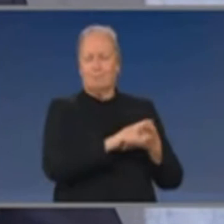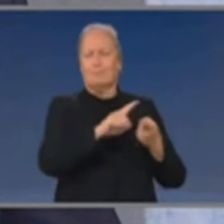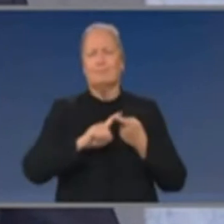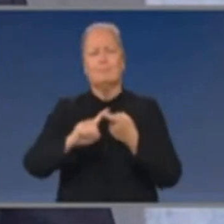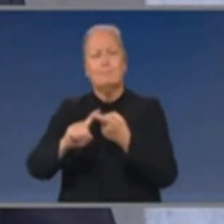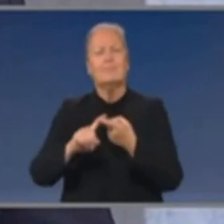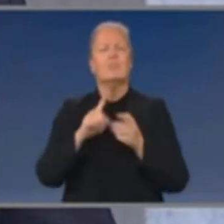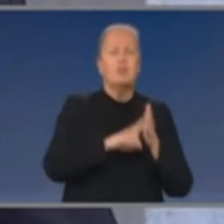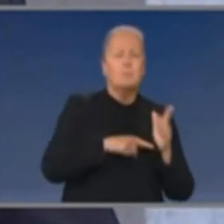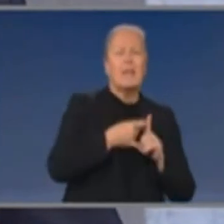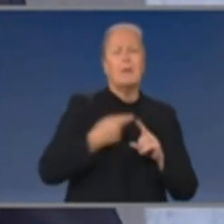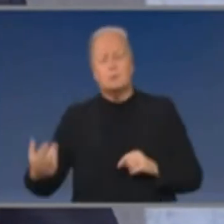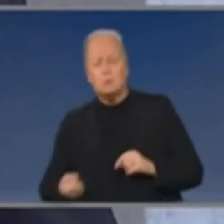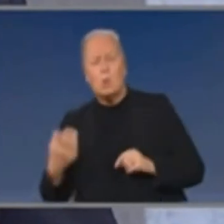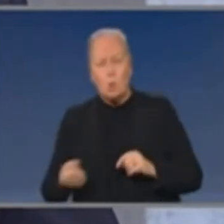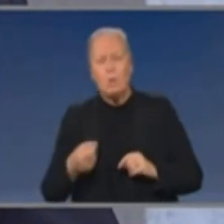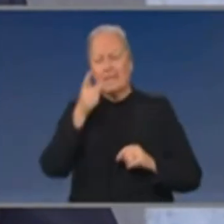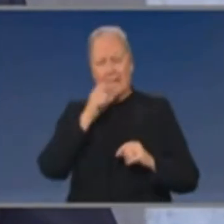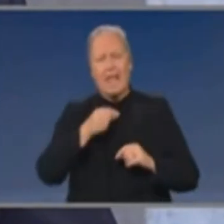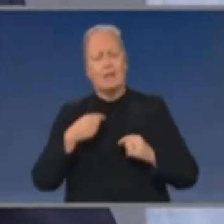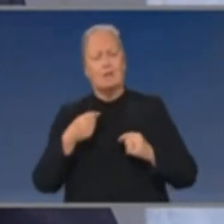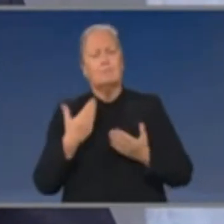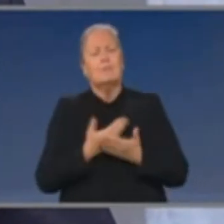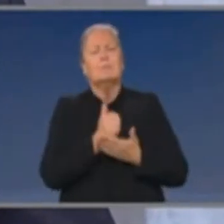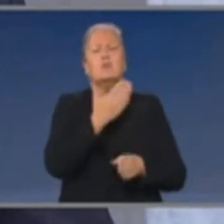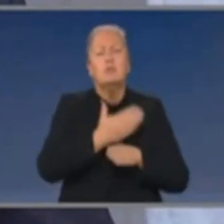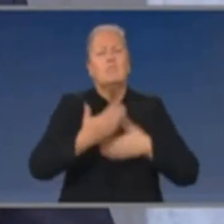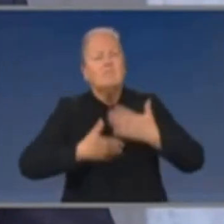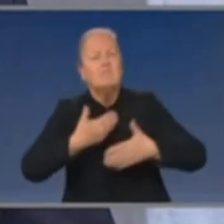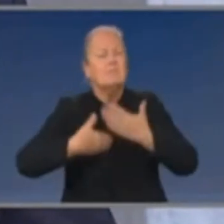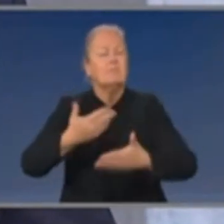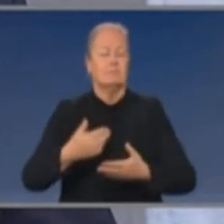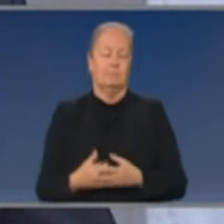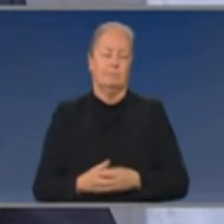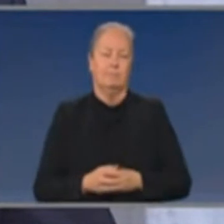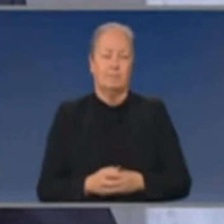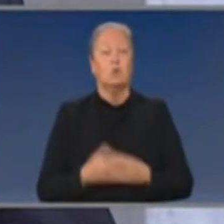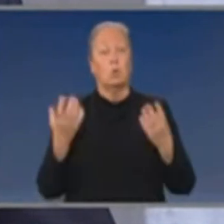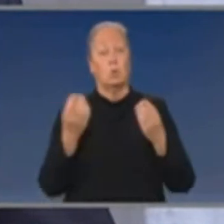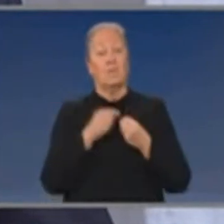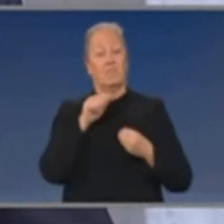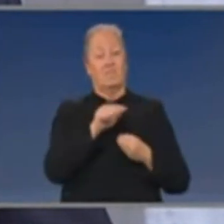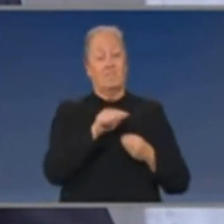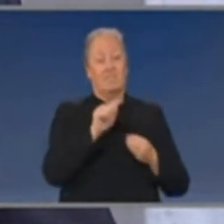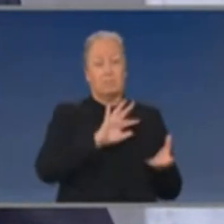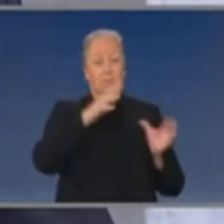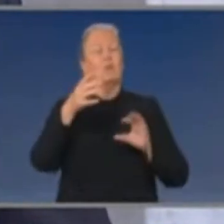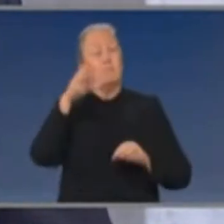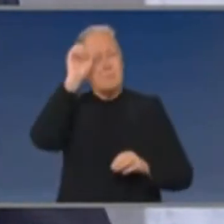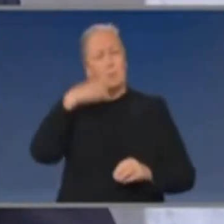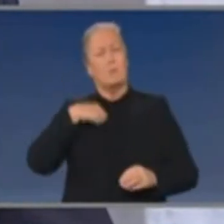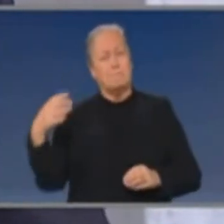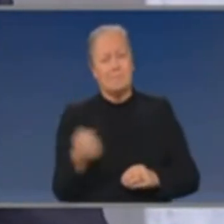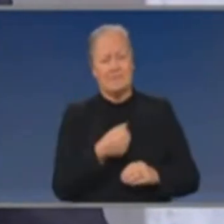got to be very clear about this. If we return to the inflexibility during the course of this crisis of the industrial relations arrangements